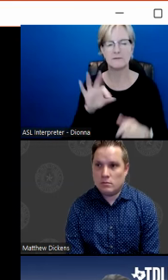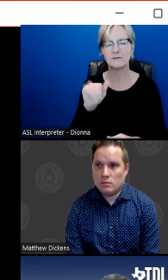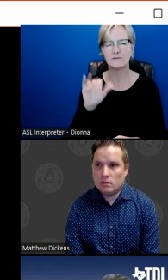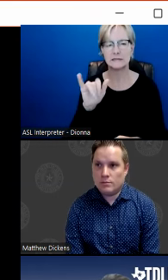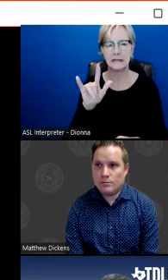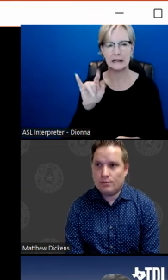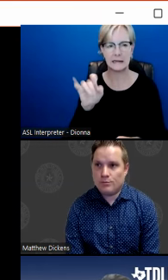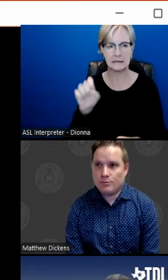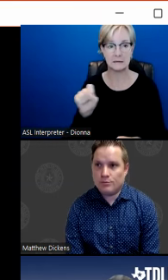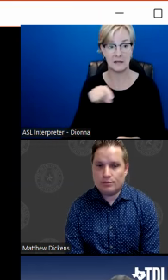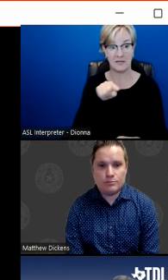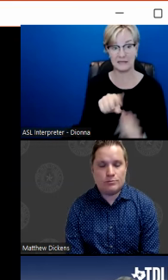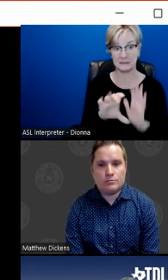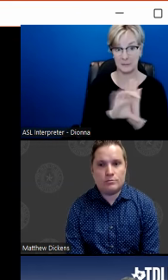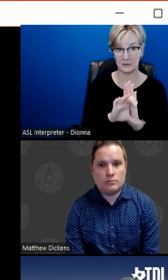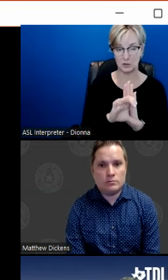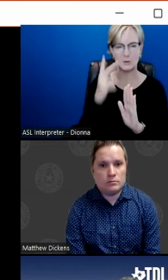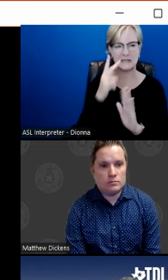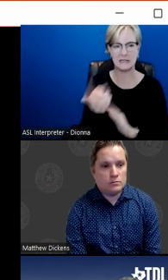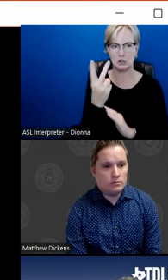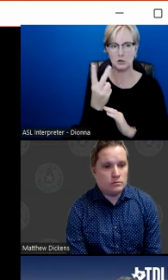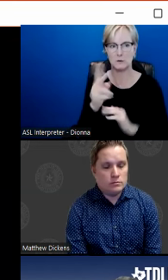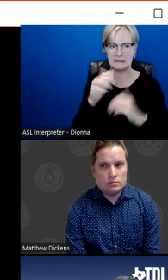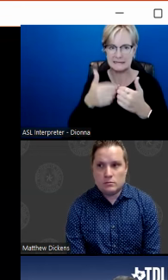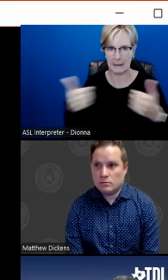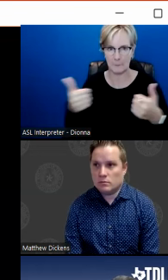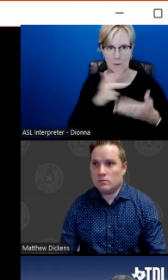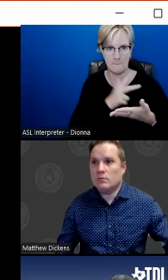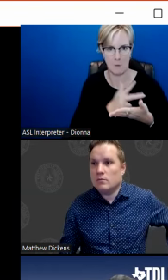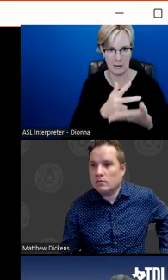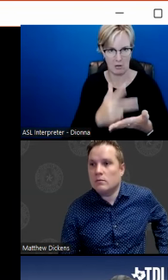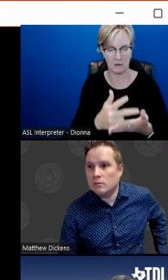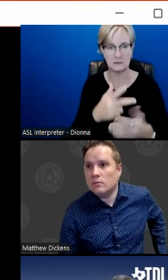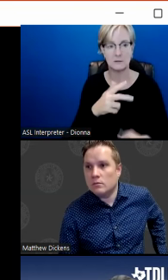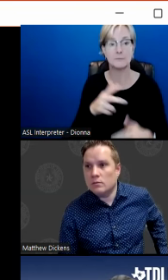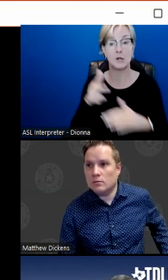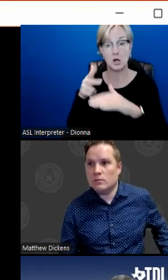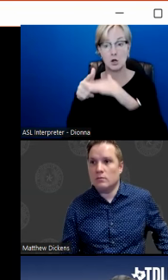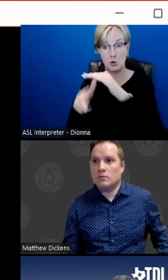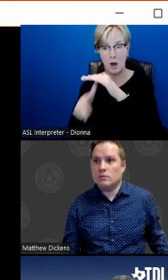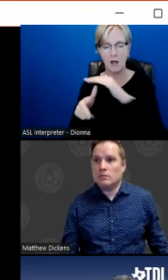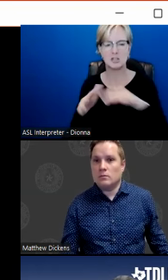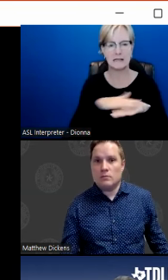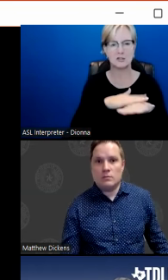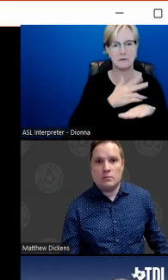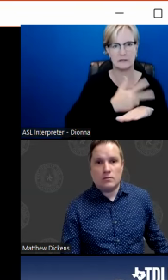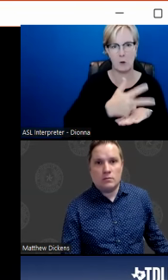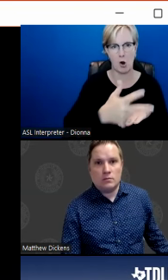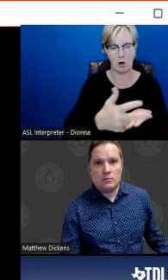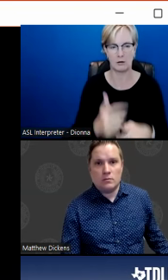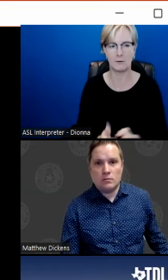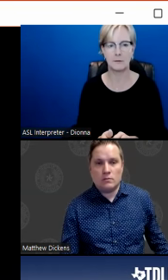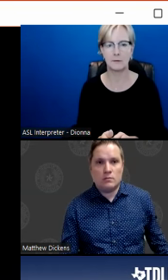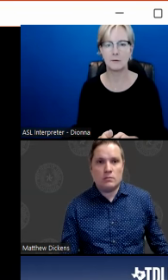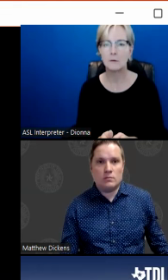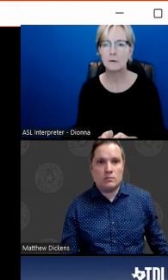In this photo, you could see two distinct parking lots, the garage and the surface parking lot. If you count the spaces of both parking